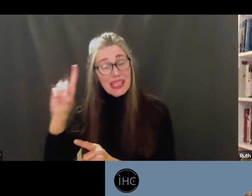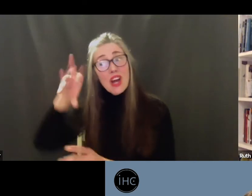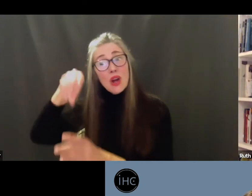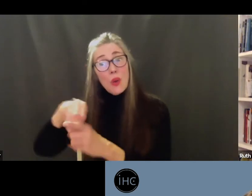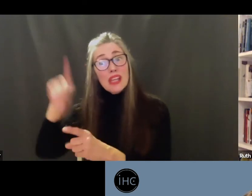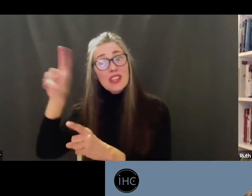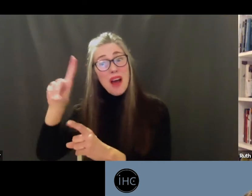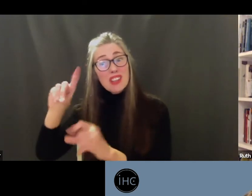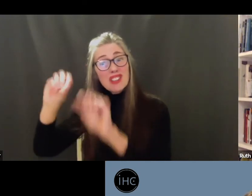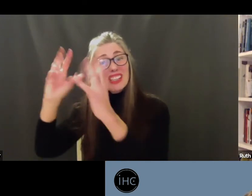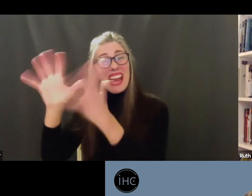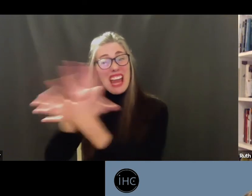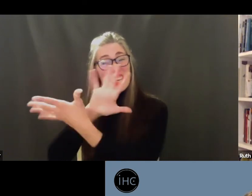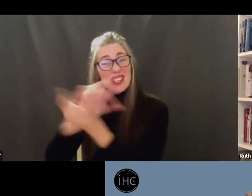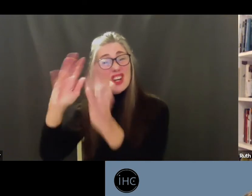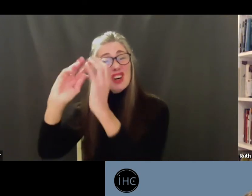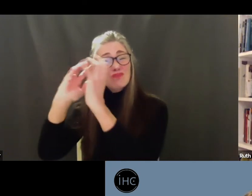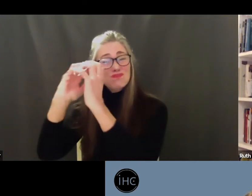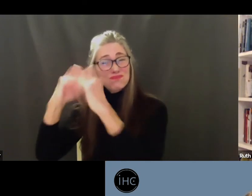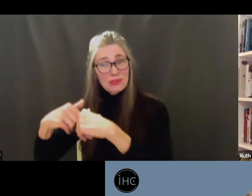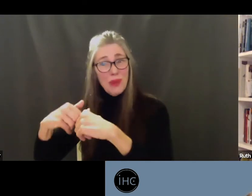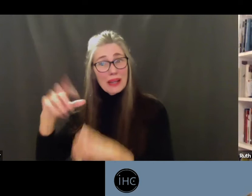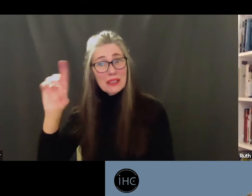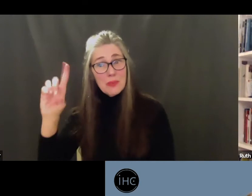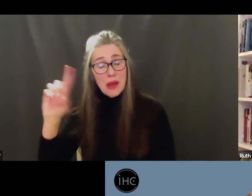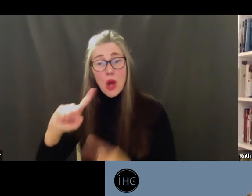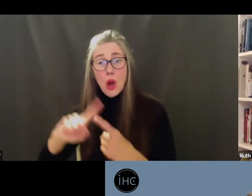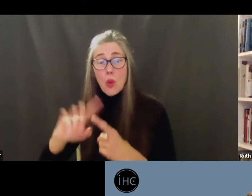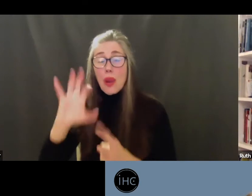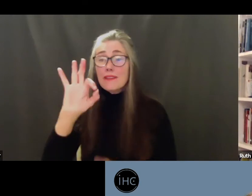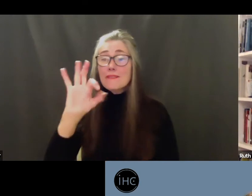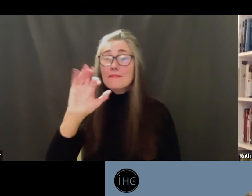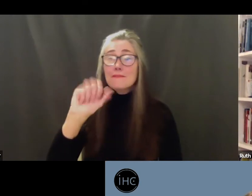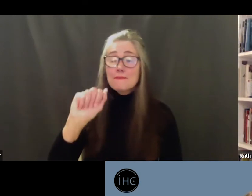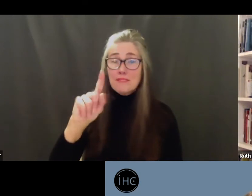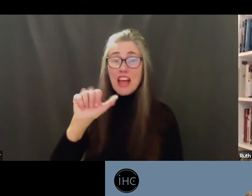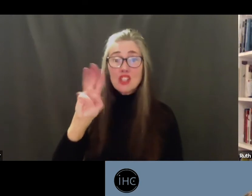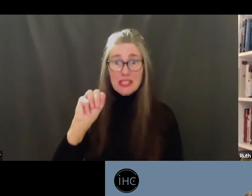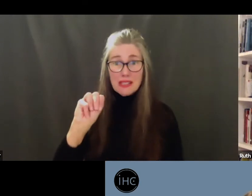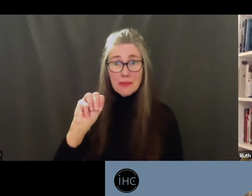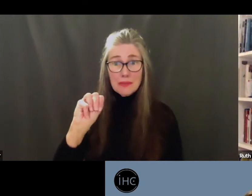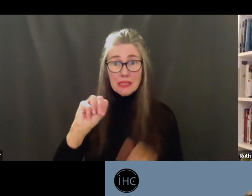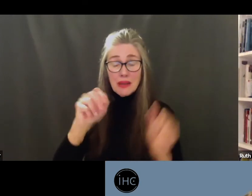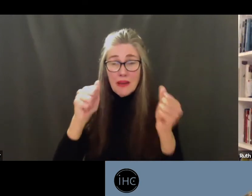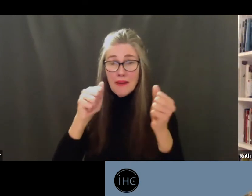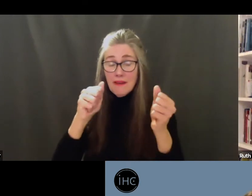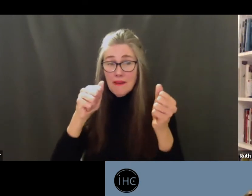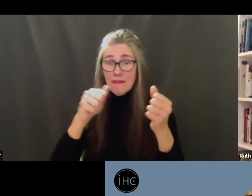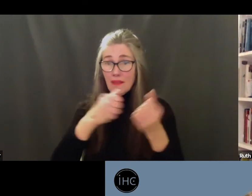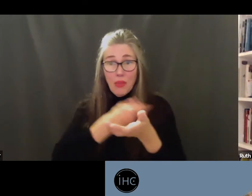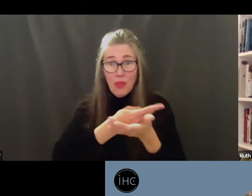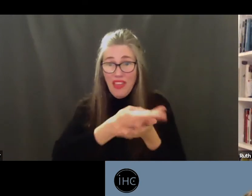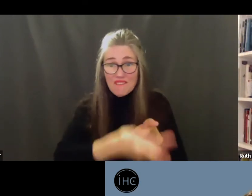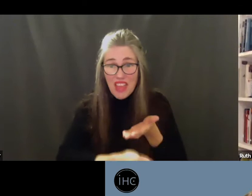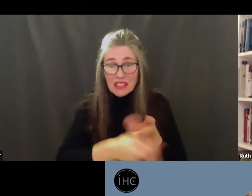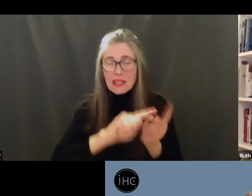these influences. So for example, you have when fascism falls, a lot of fascists go to Franco's Spain, and I have Franco in the book.